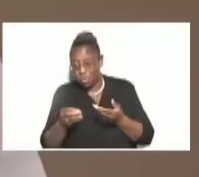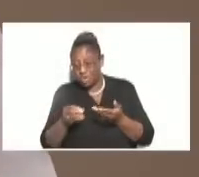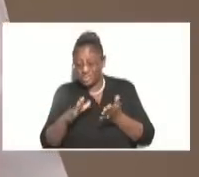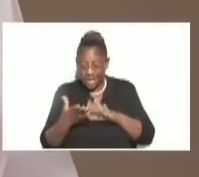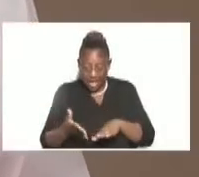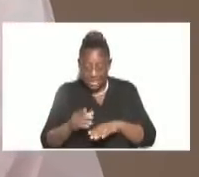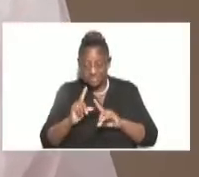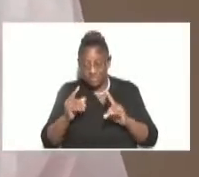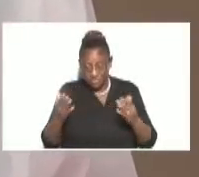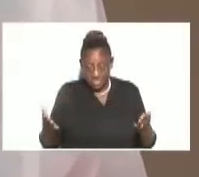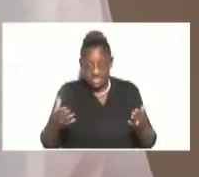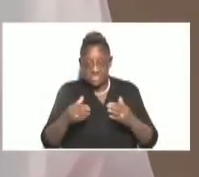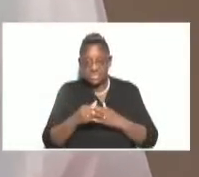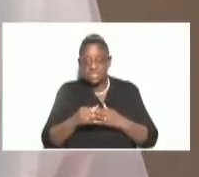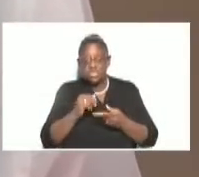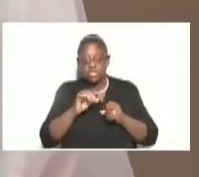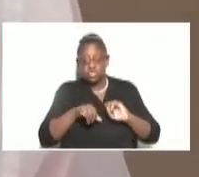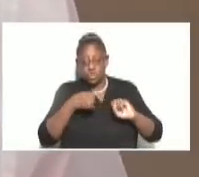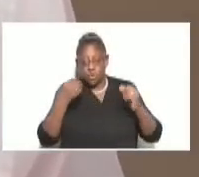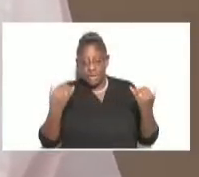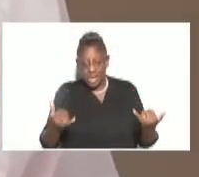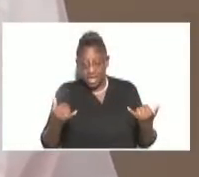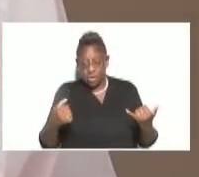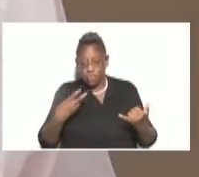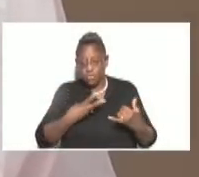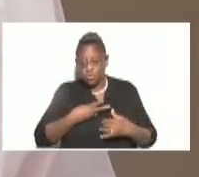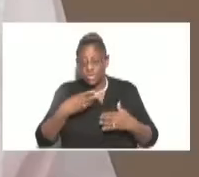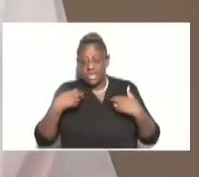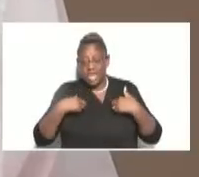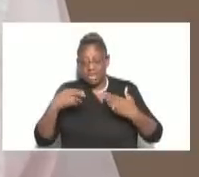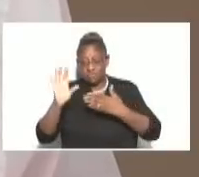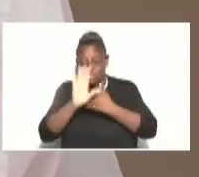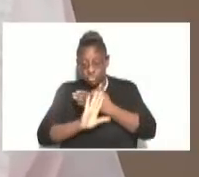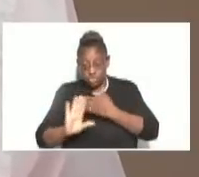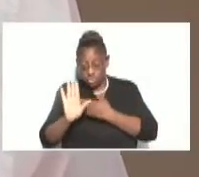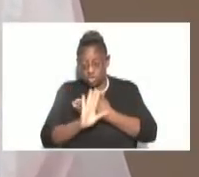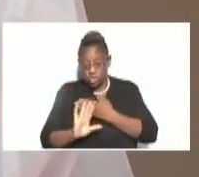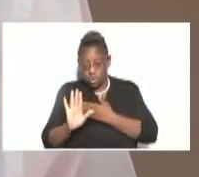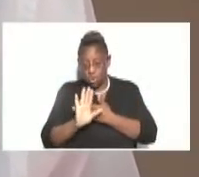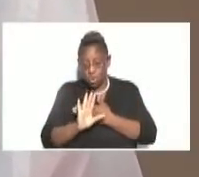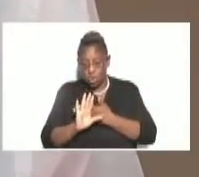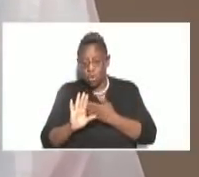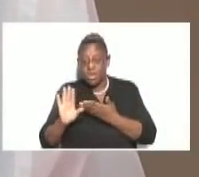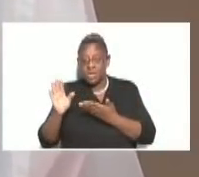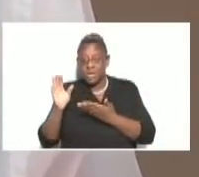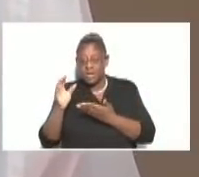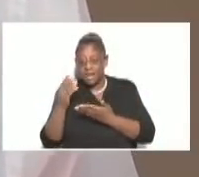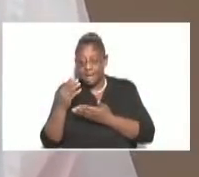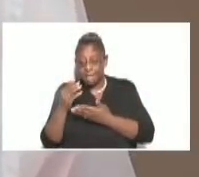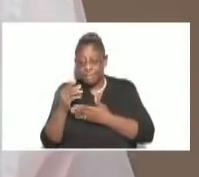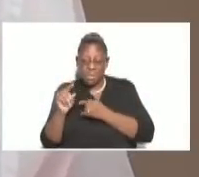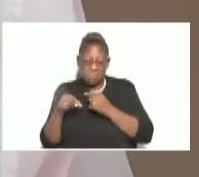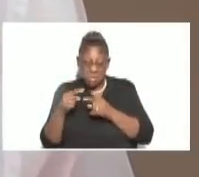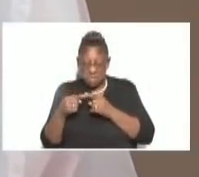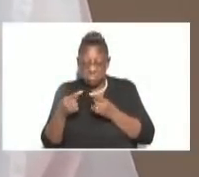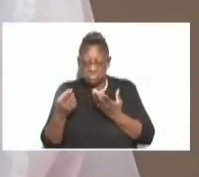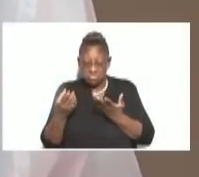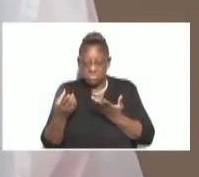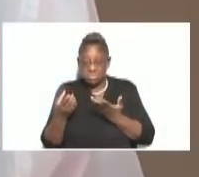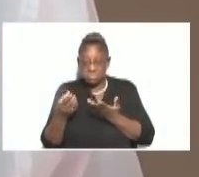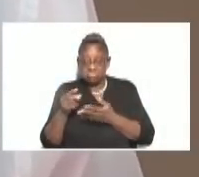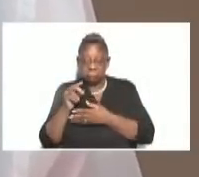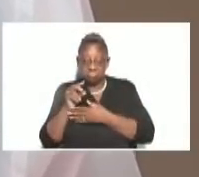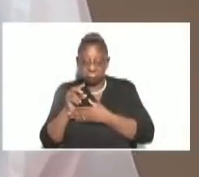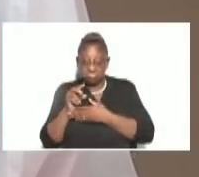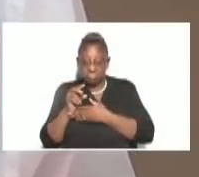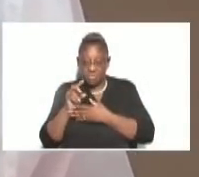tasked with the responsibility of securing some 39% of the national revenue for this fiscal year, which